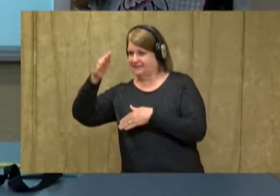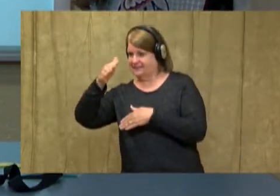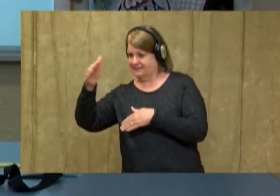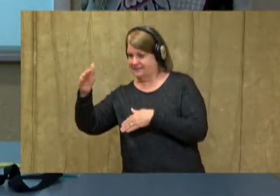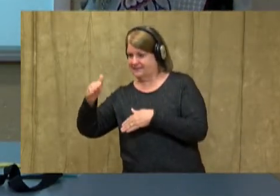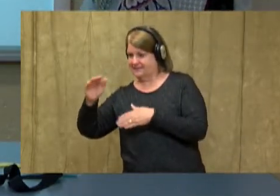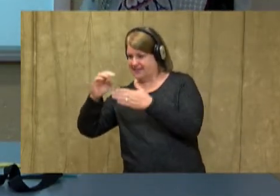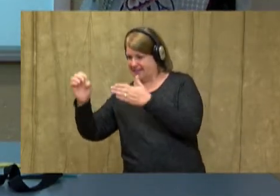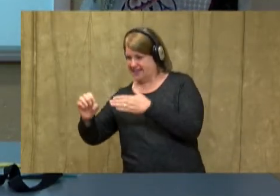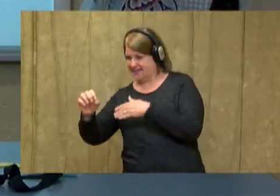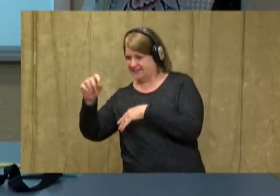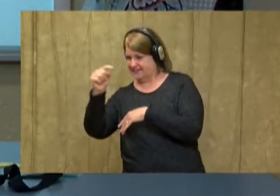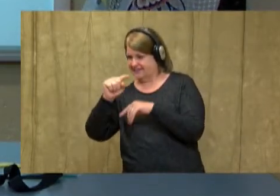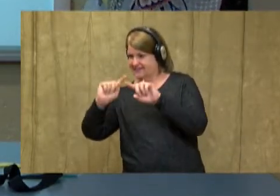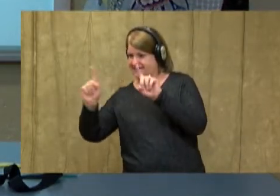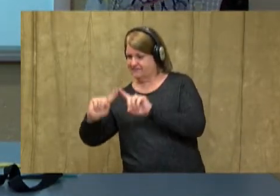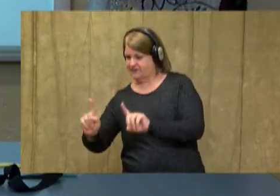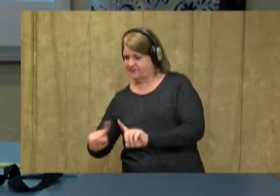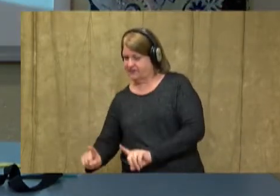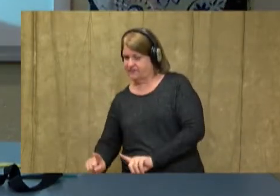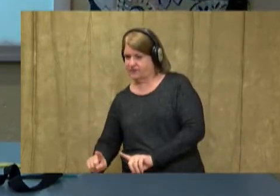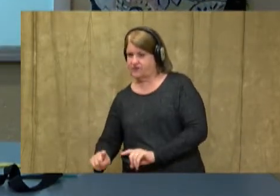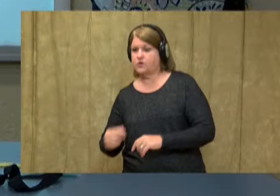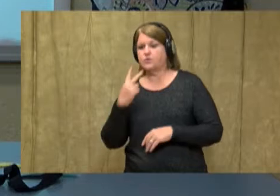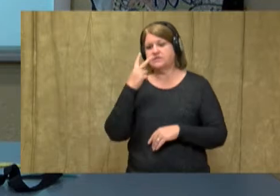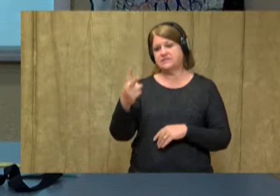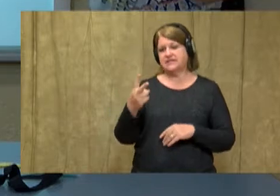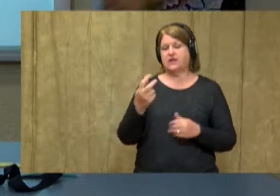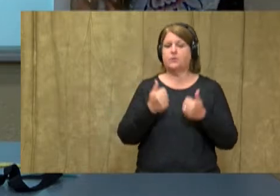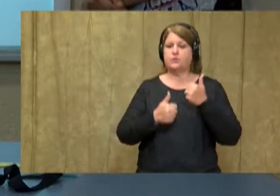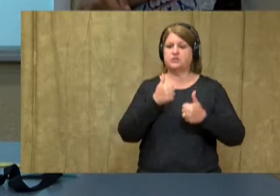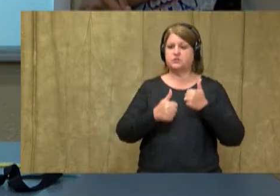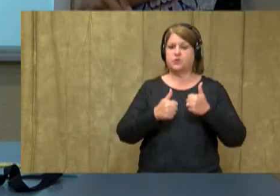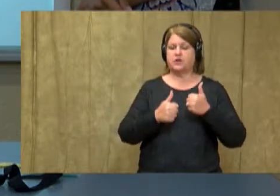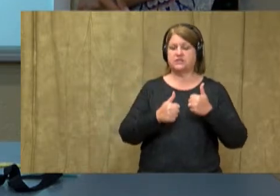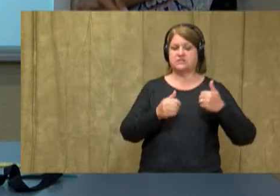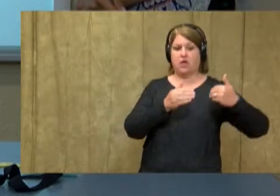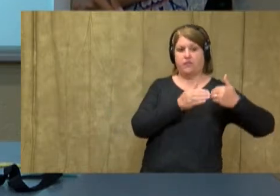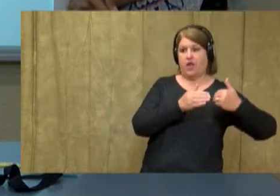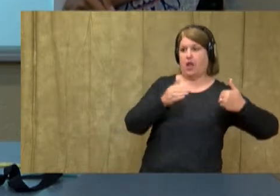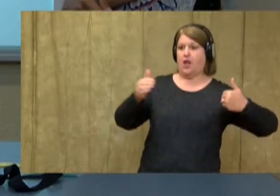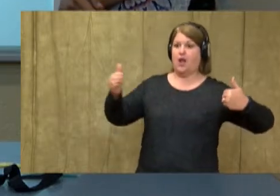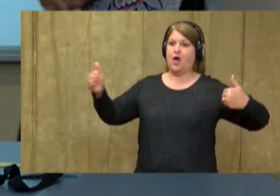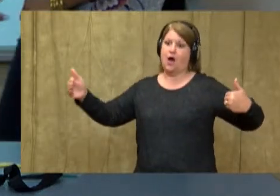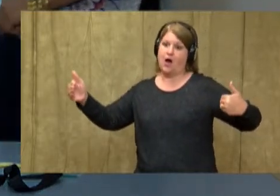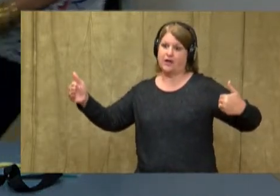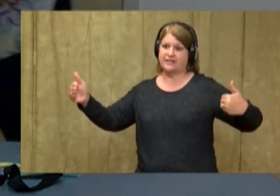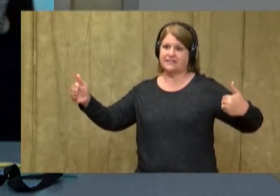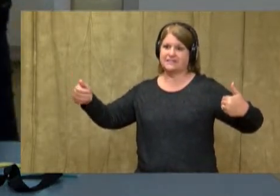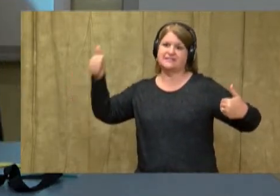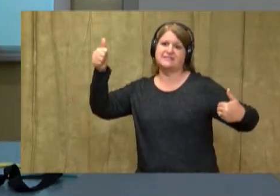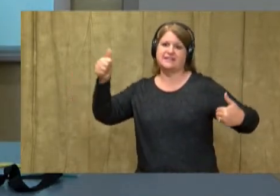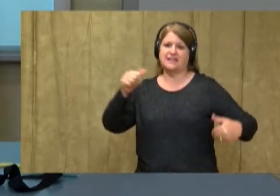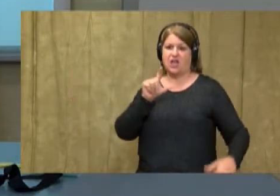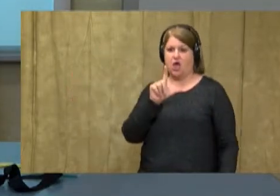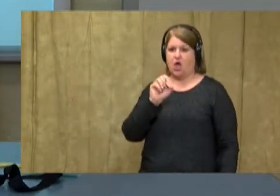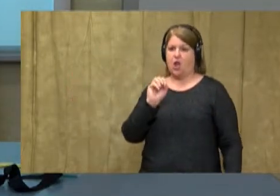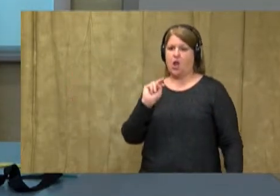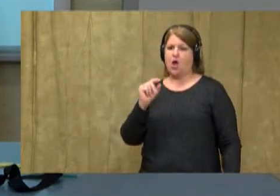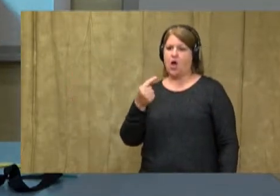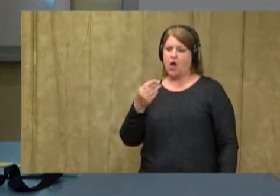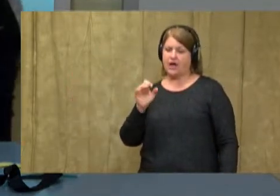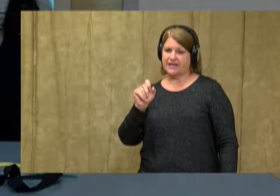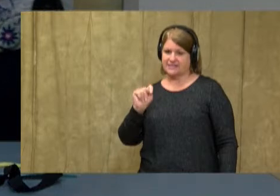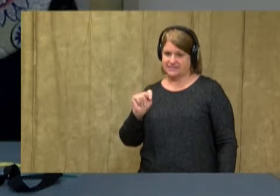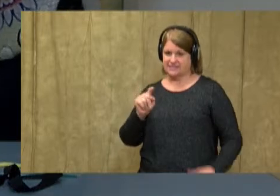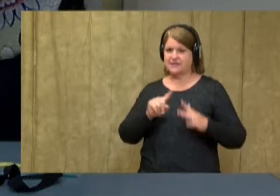All right, we're seeing which one is the longest. So go ahead. Longest starts